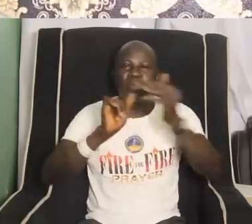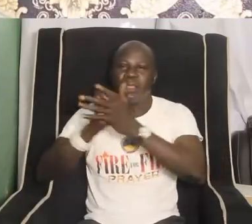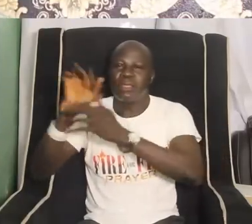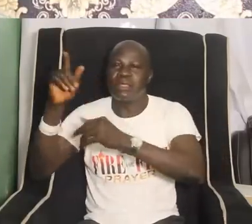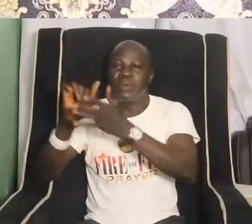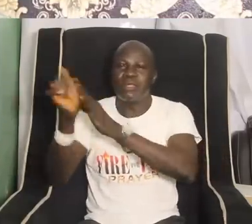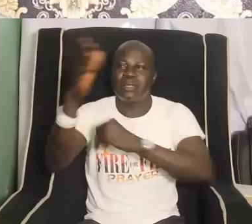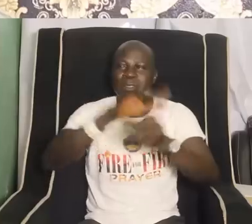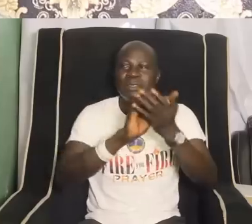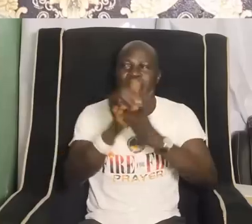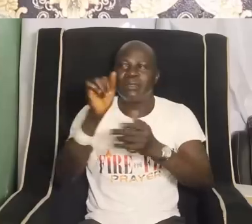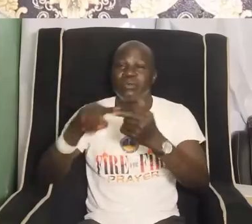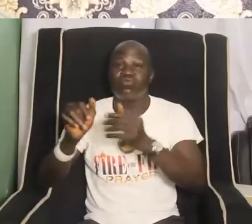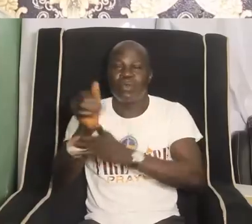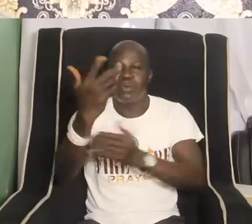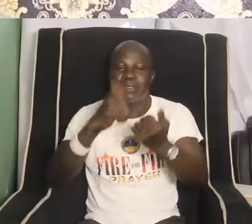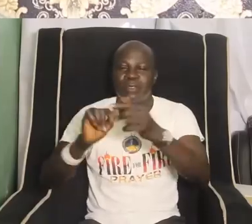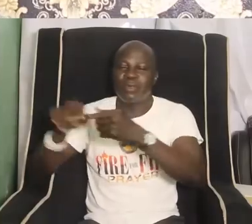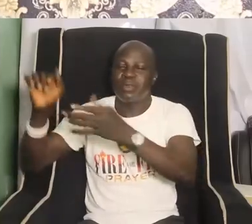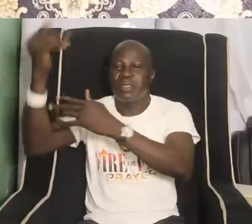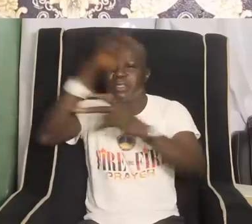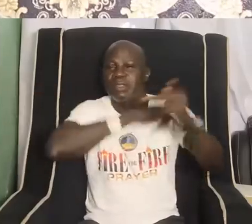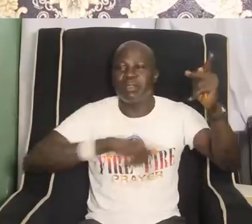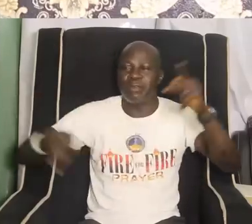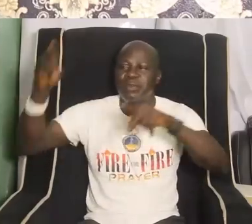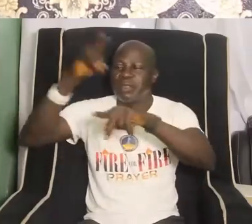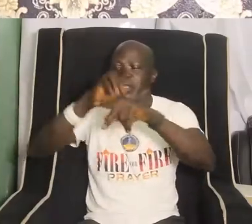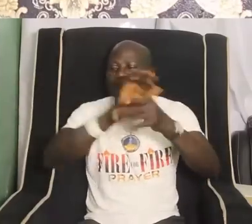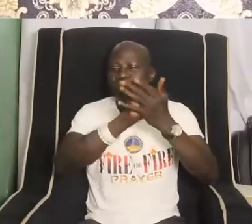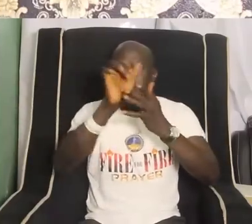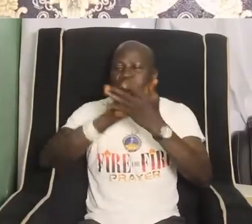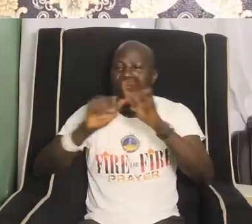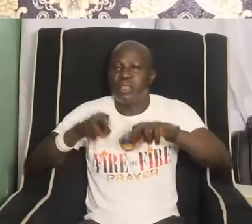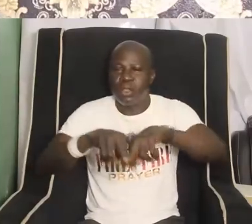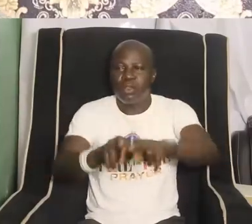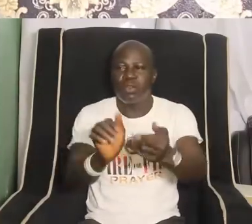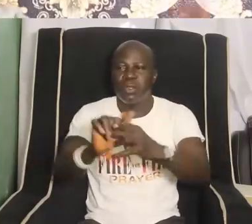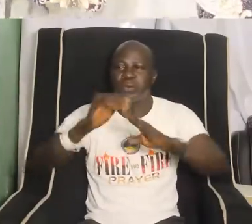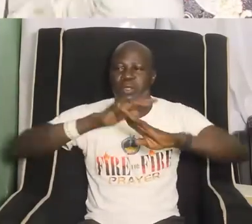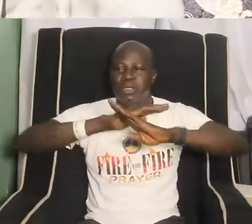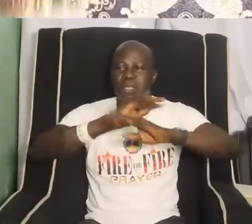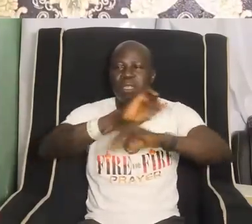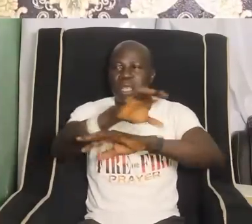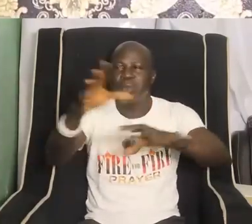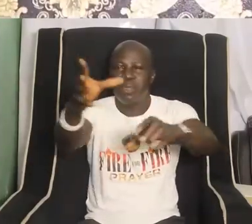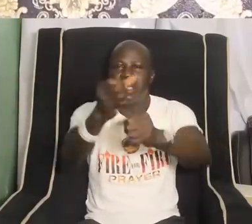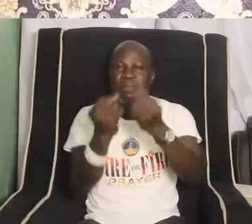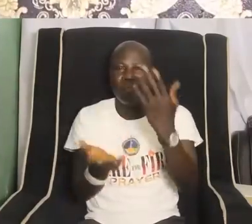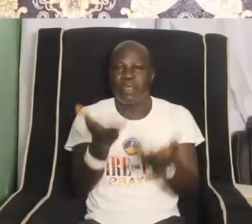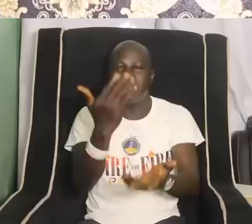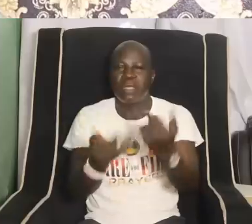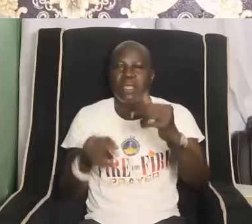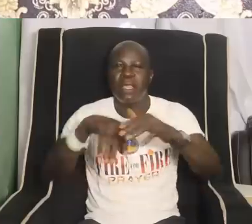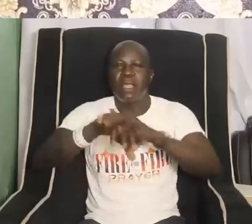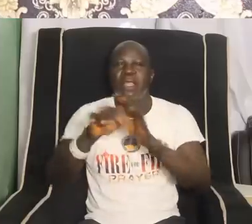gbogbo agbara ijoba okun every forces of the kingdom of darkness ogun ta fi da ogun o rope they used to delay you o ma joda na wo will consume